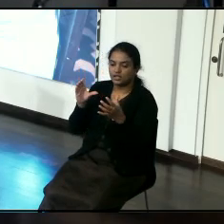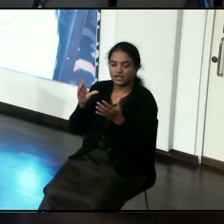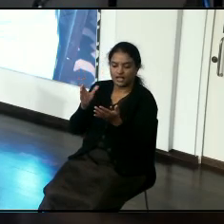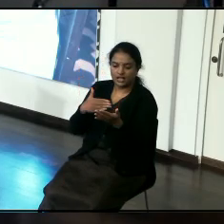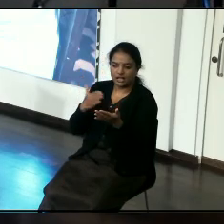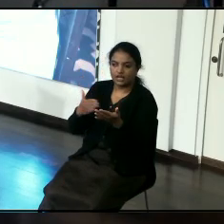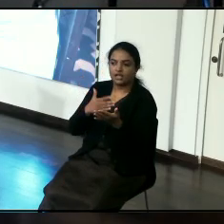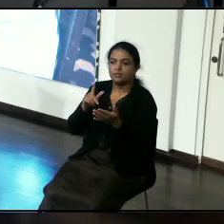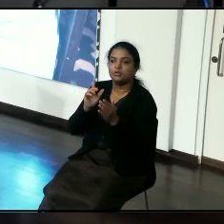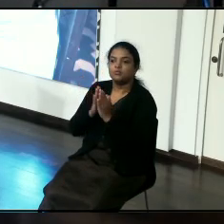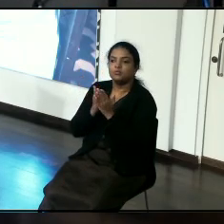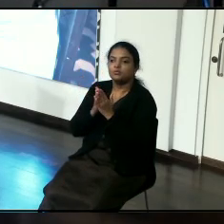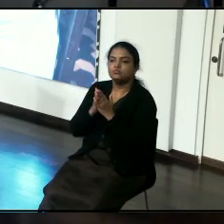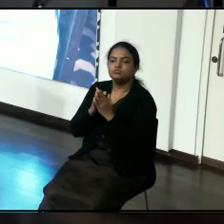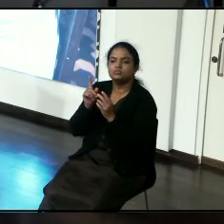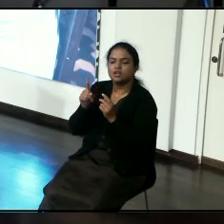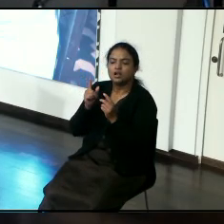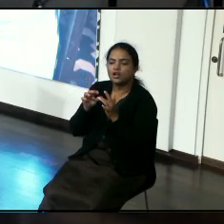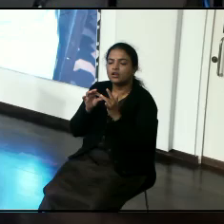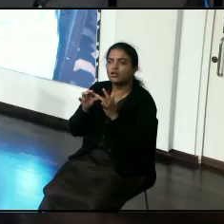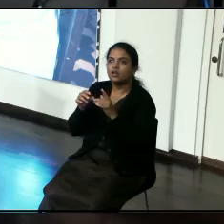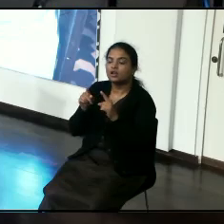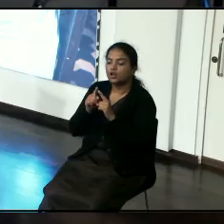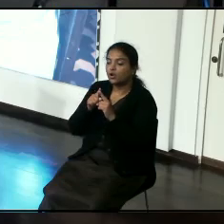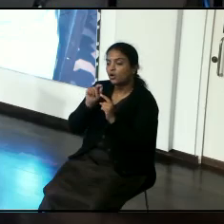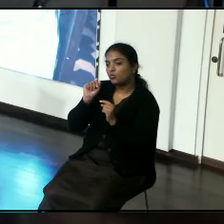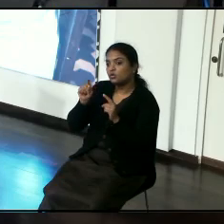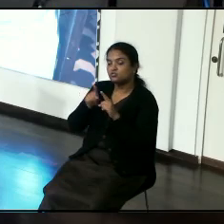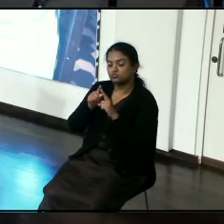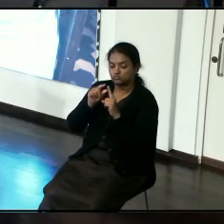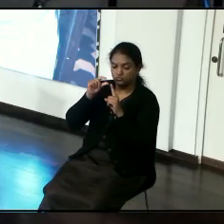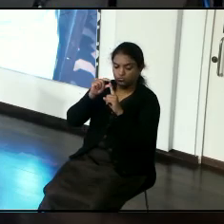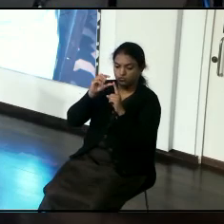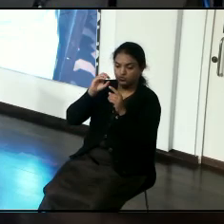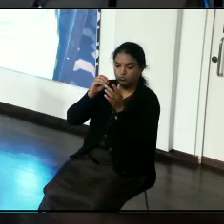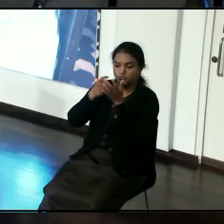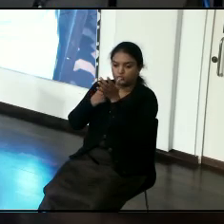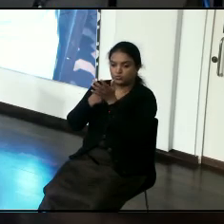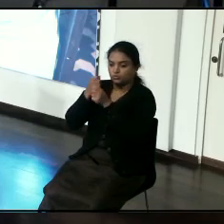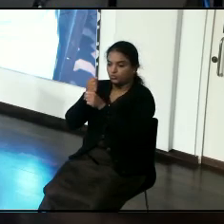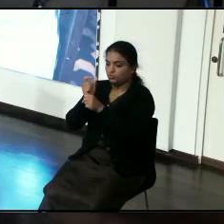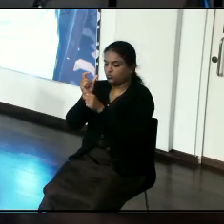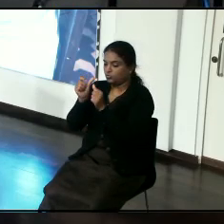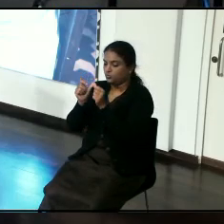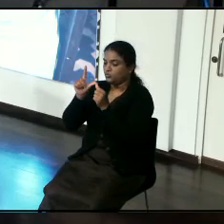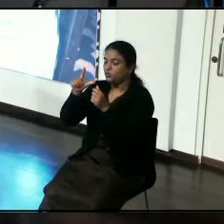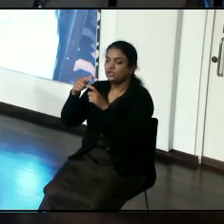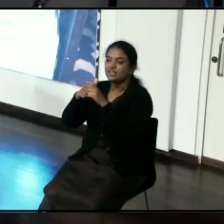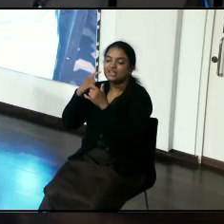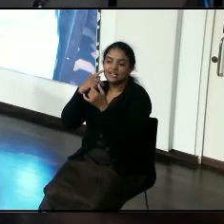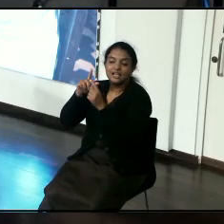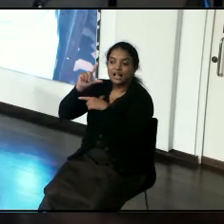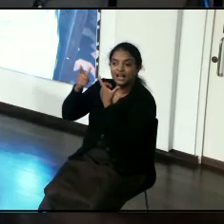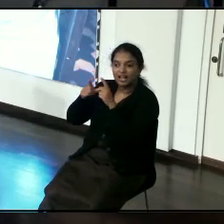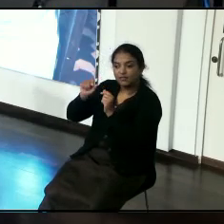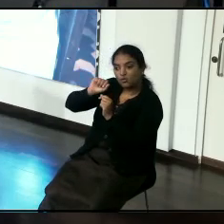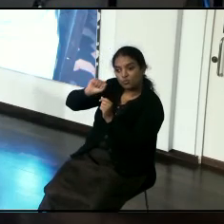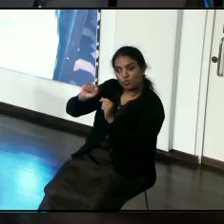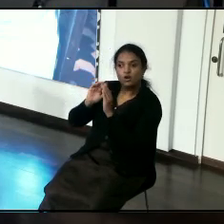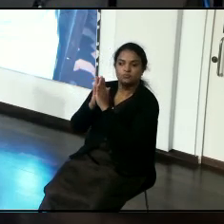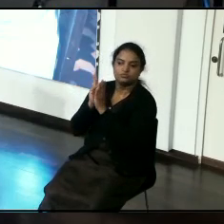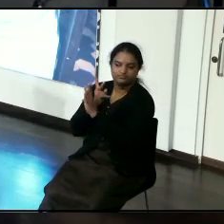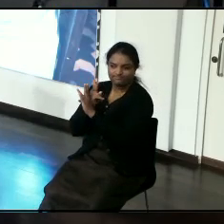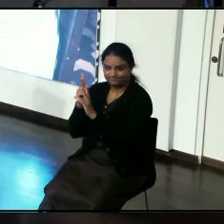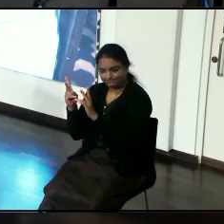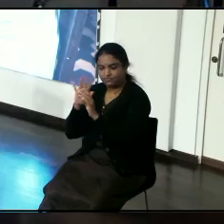huge collection of rare books in English and Portuguese, records and documents. He cuts out clippings from the newspaper every